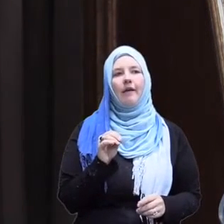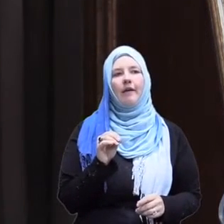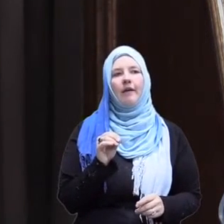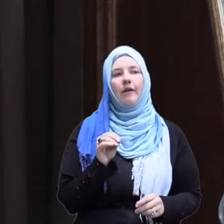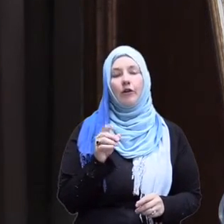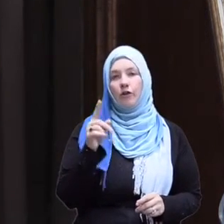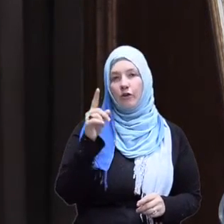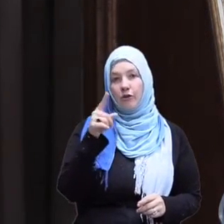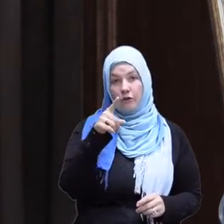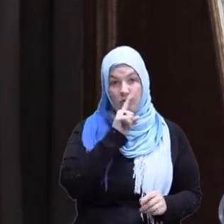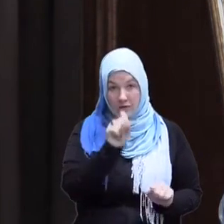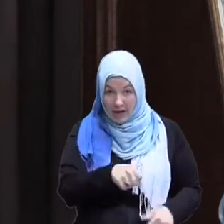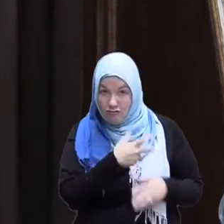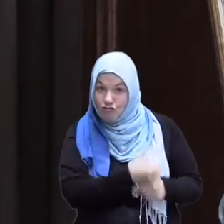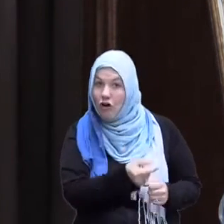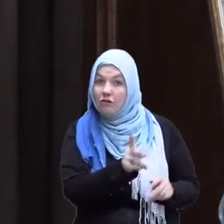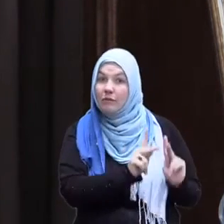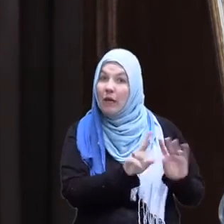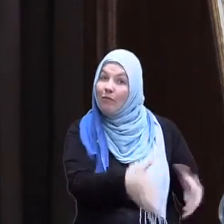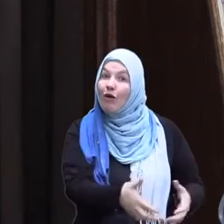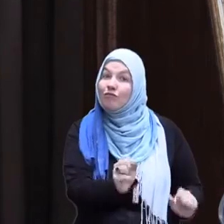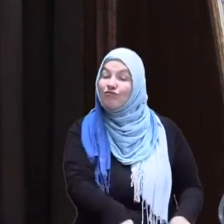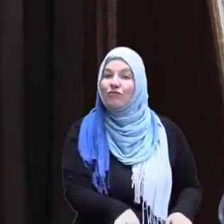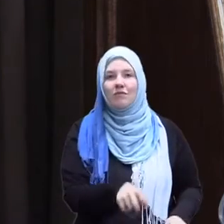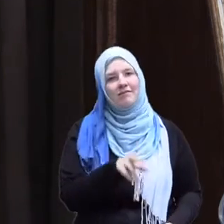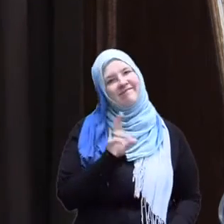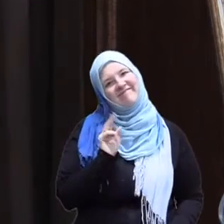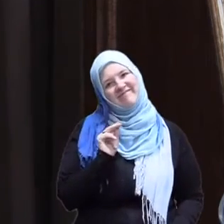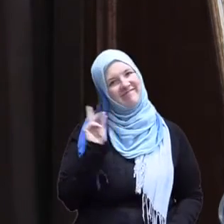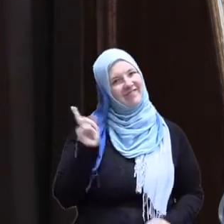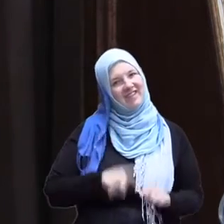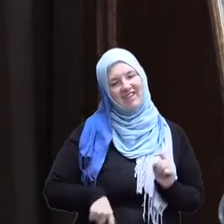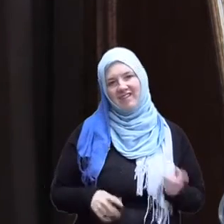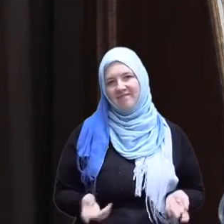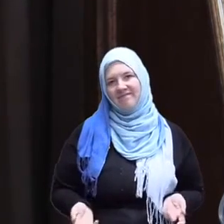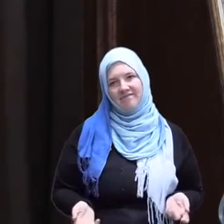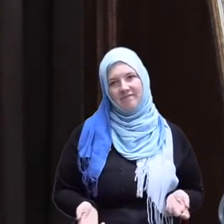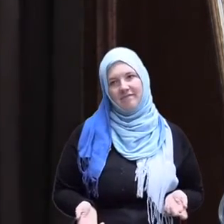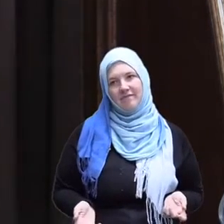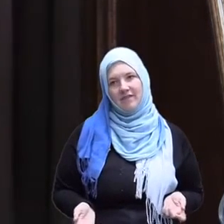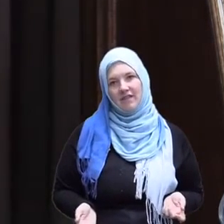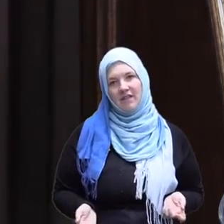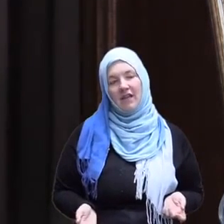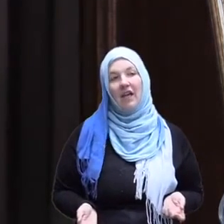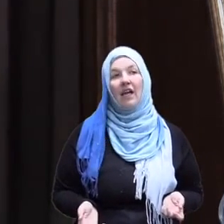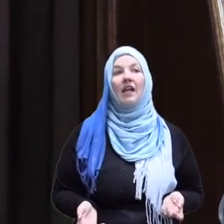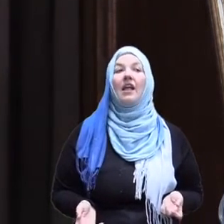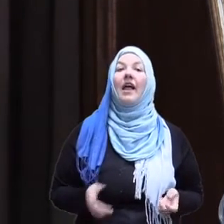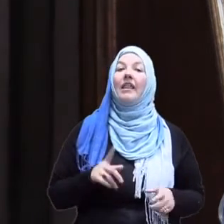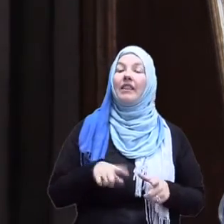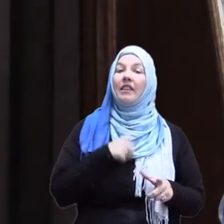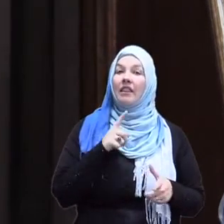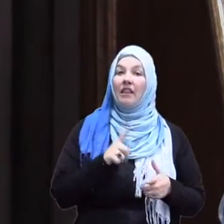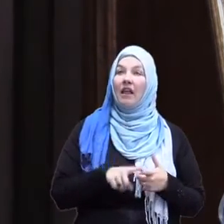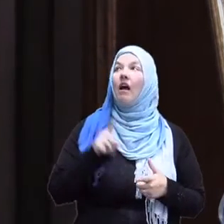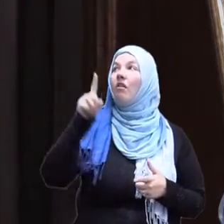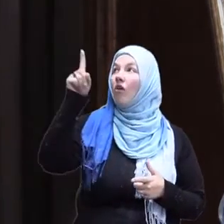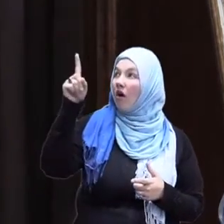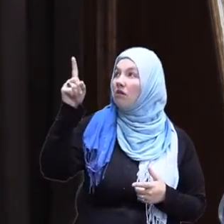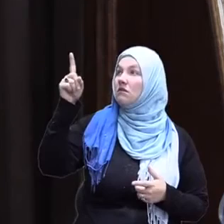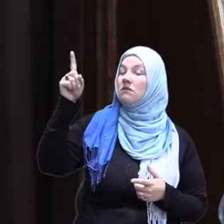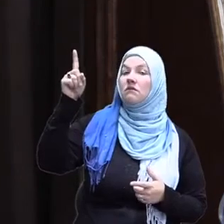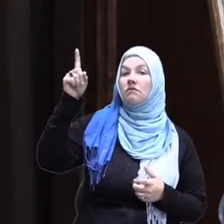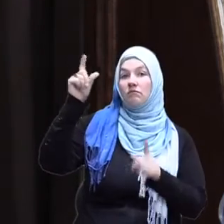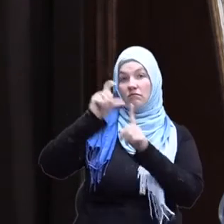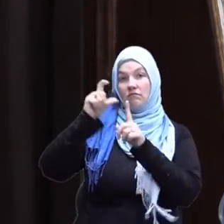no, you can't. Why? Because they did not do that even with Allah, even with His word,